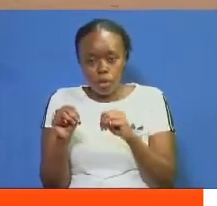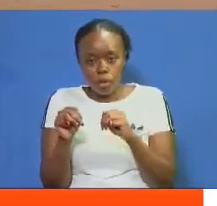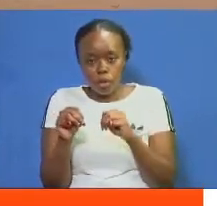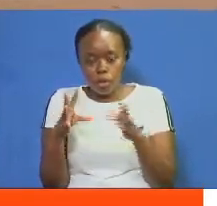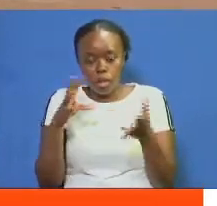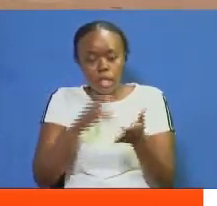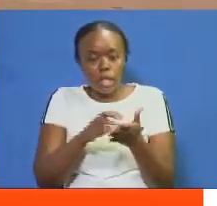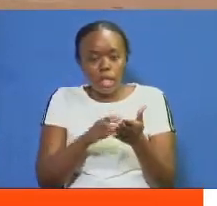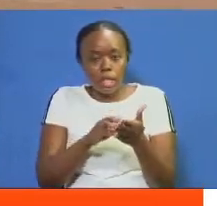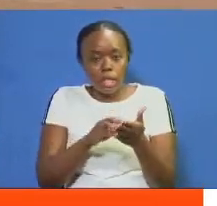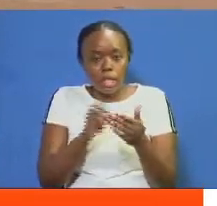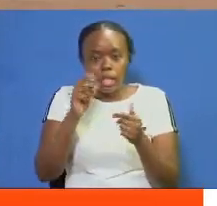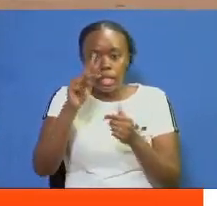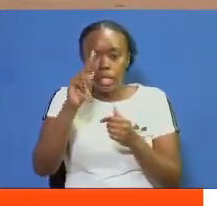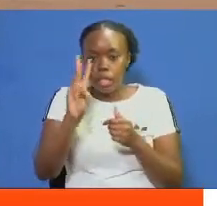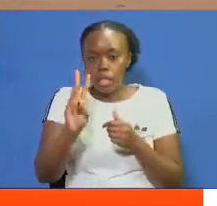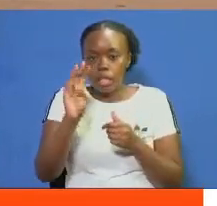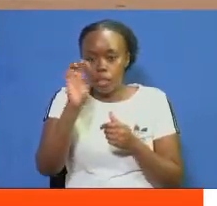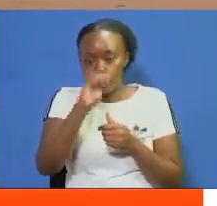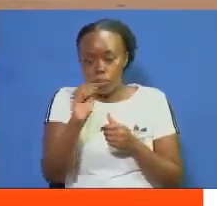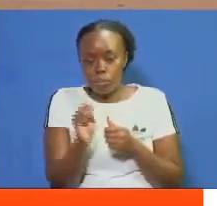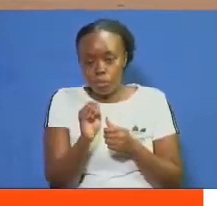hawajaenda kwa kesi yao watu wa KWS.